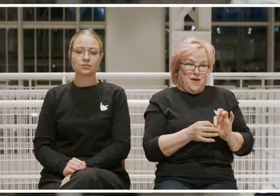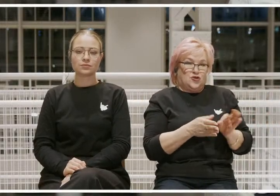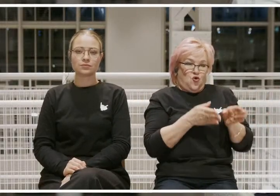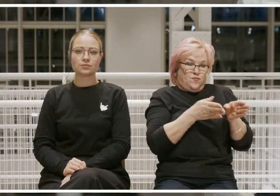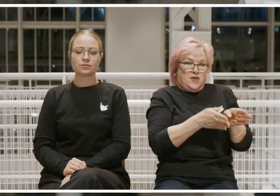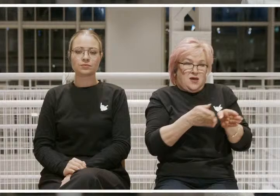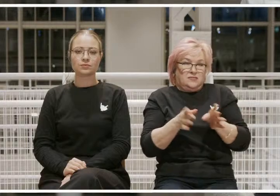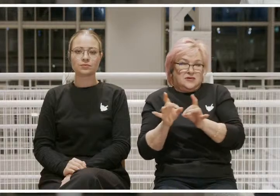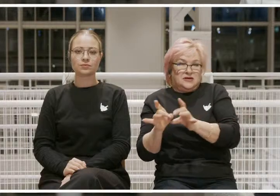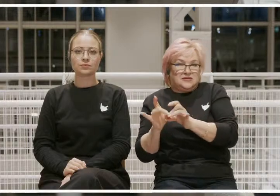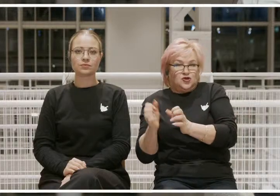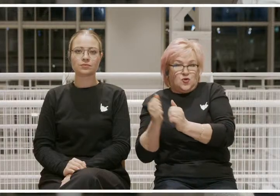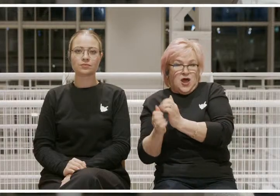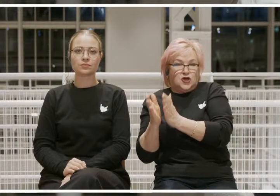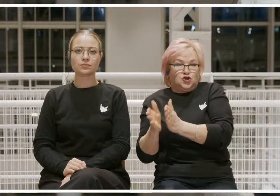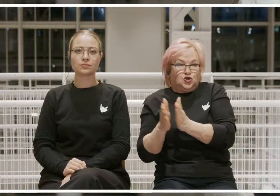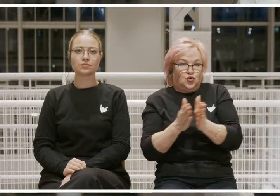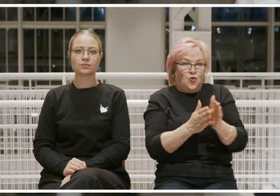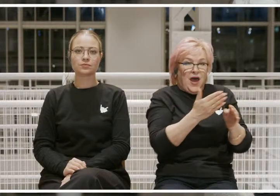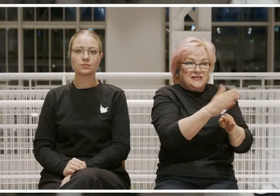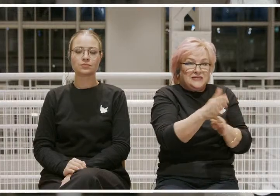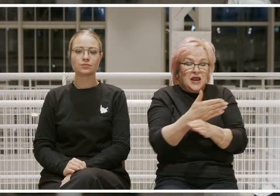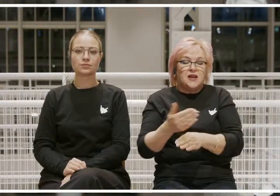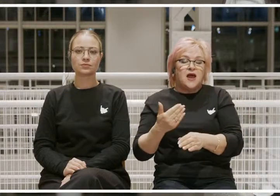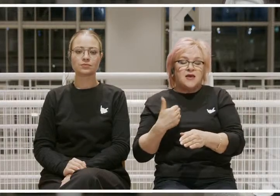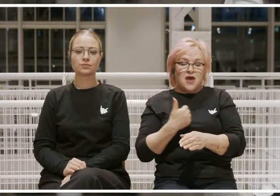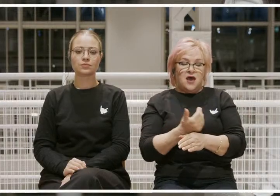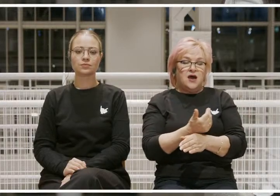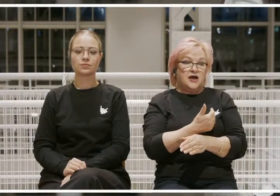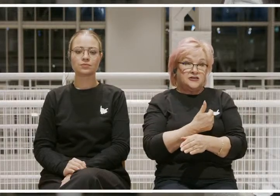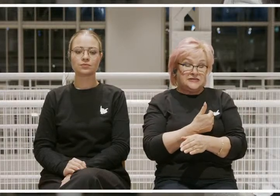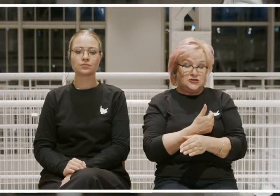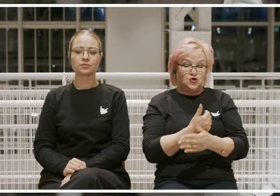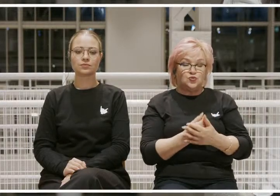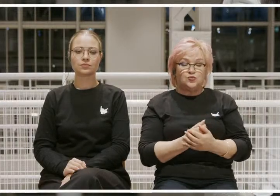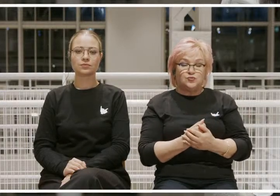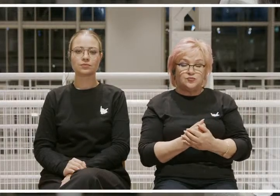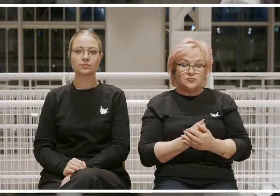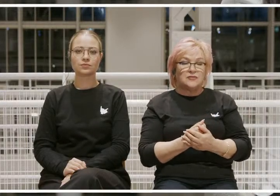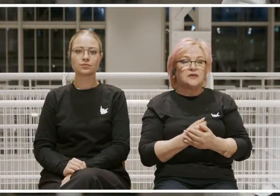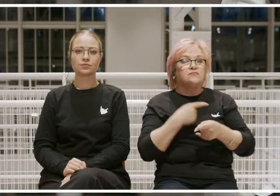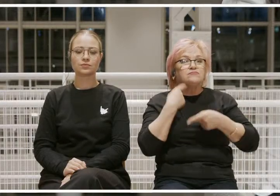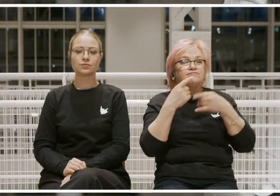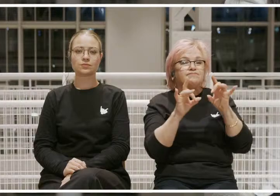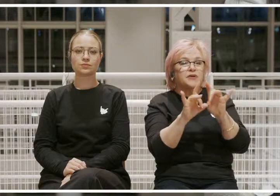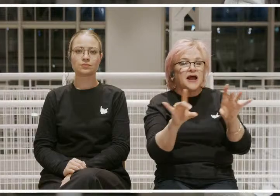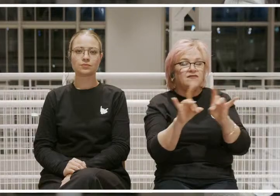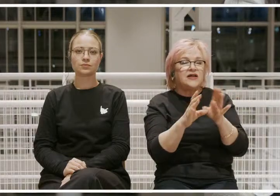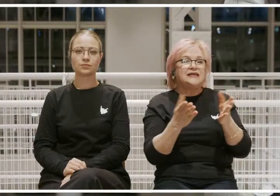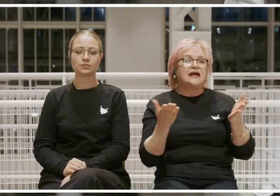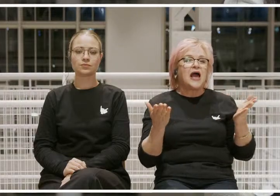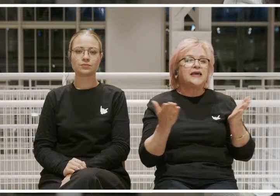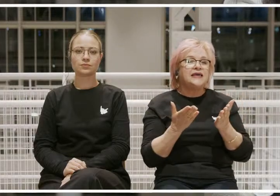the events which were held in the scope of the public edition.